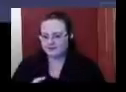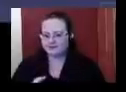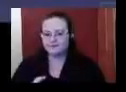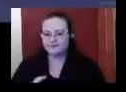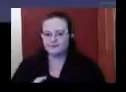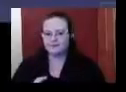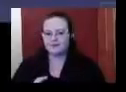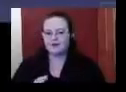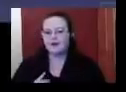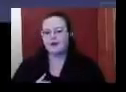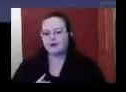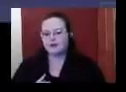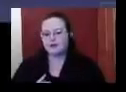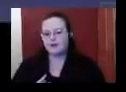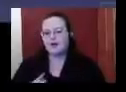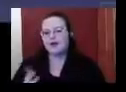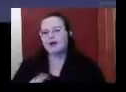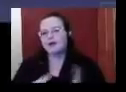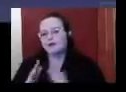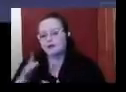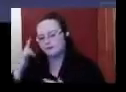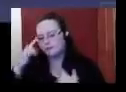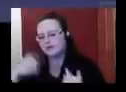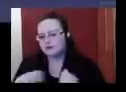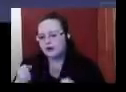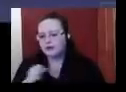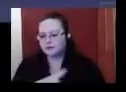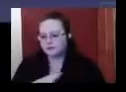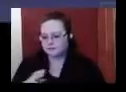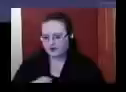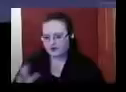to support our students and staff.